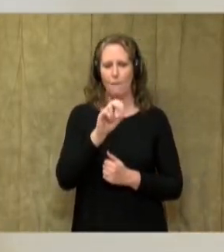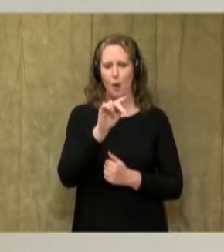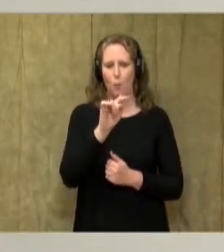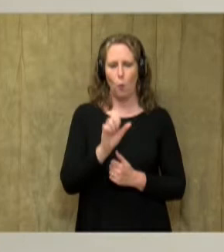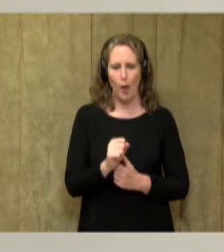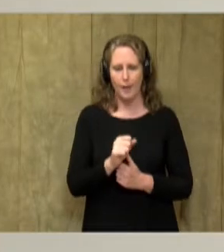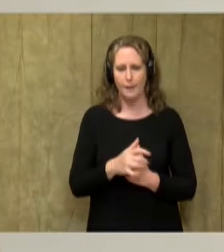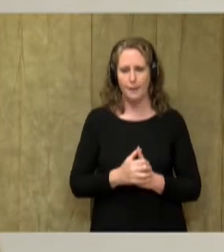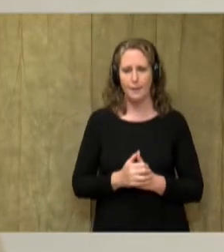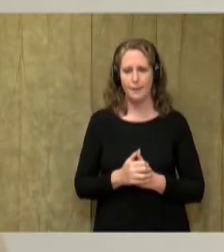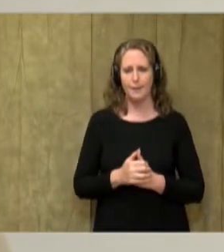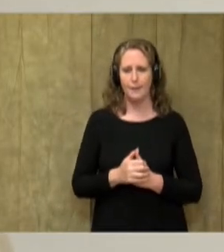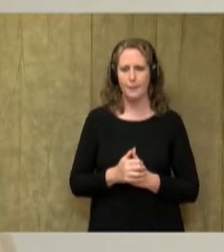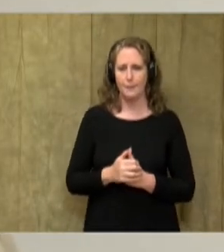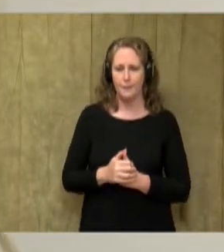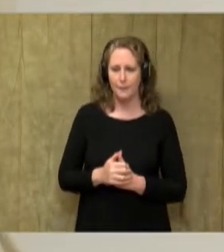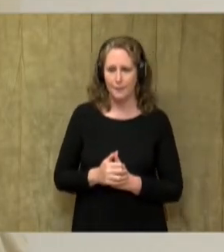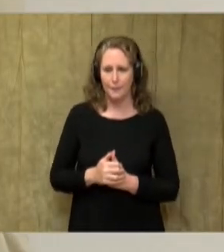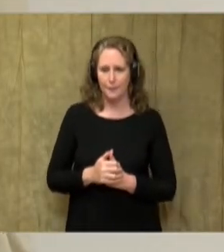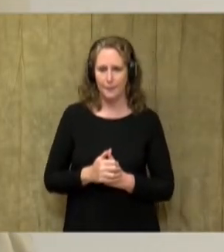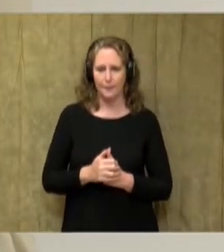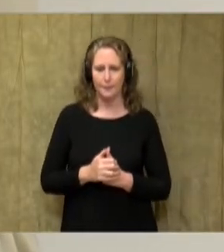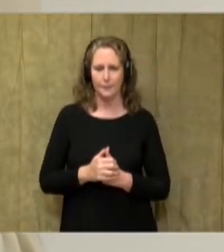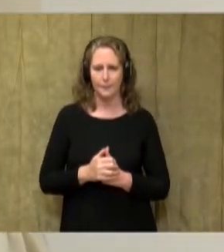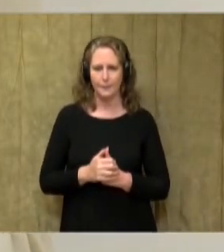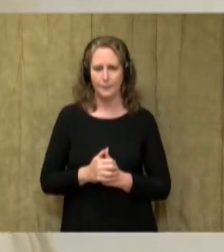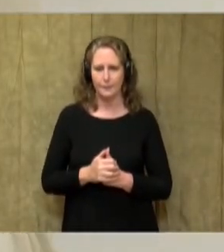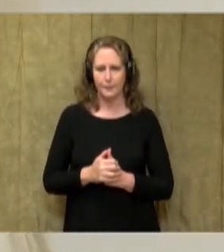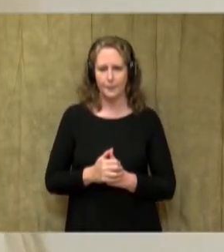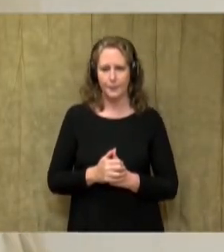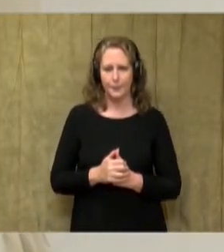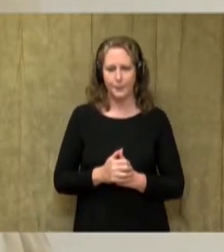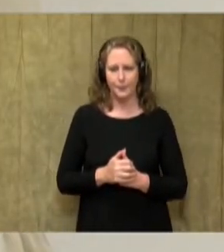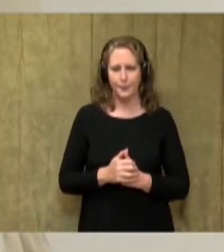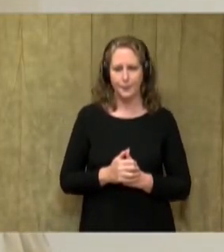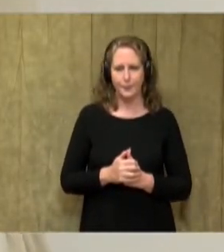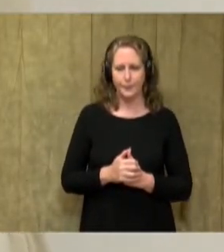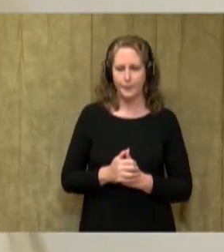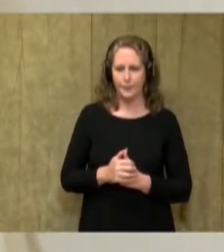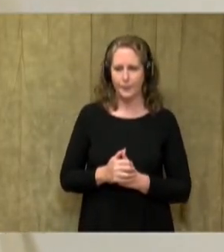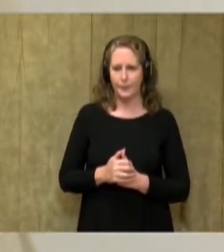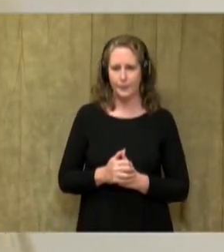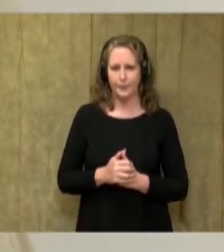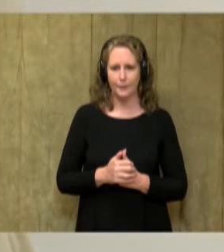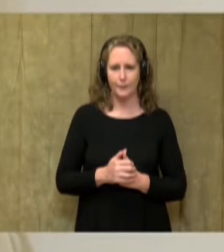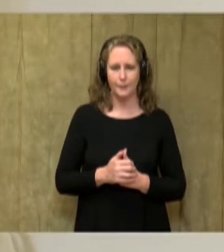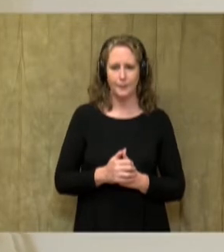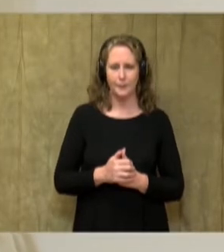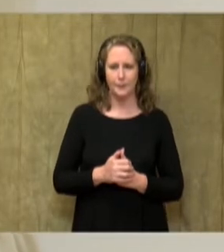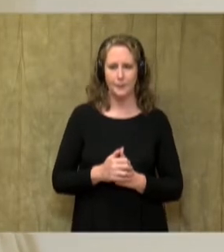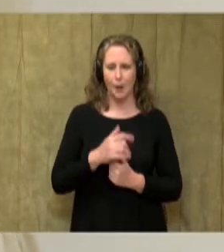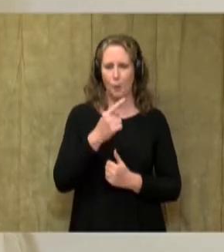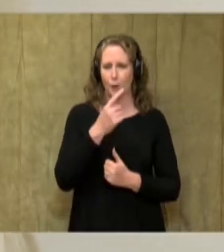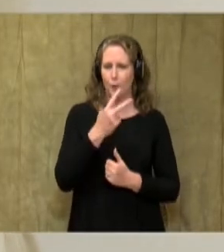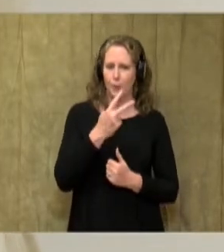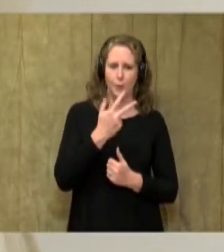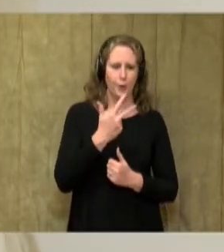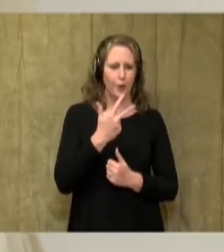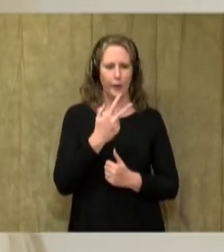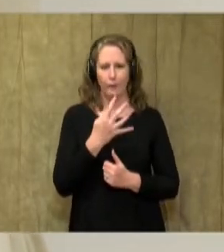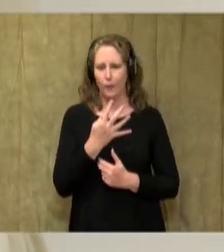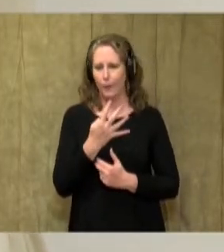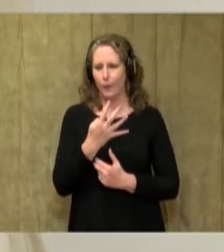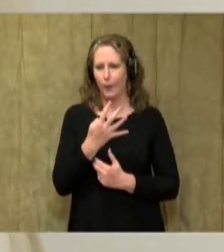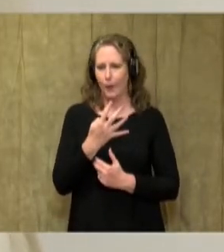ones. All right, so let's put our little tiny ones up here. 1, 2, 3,